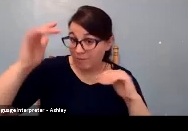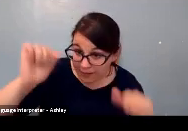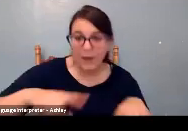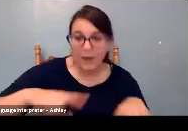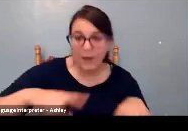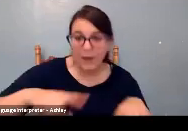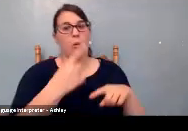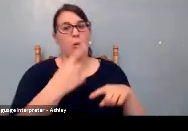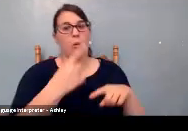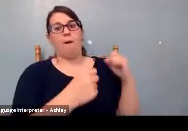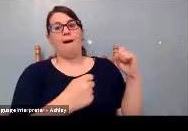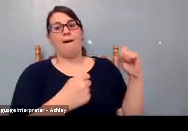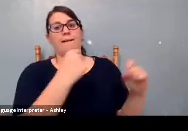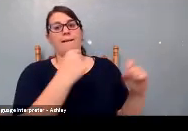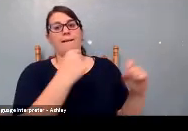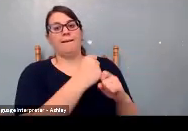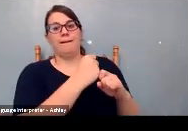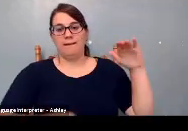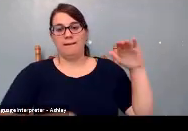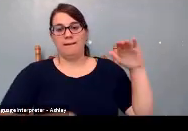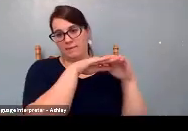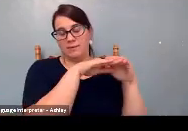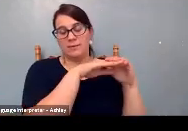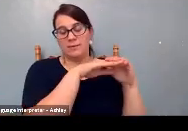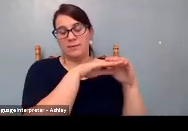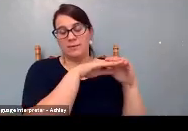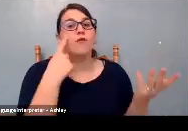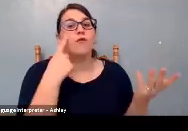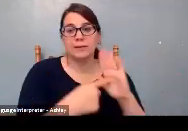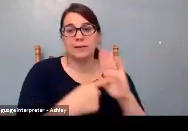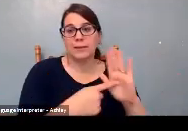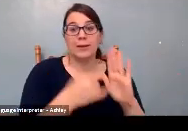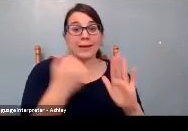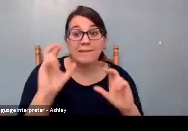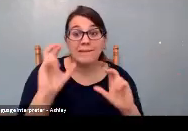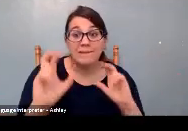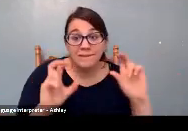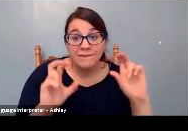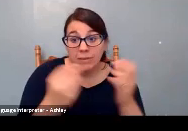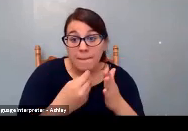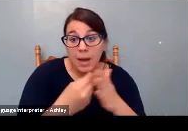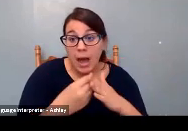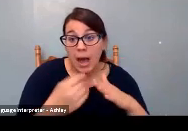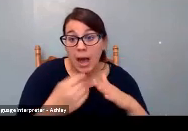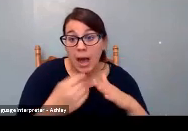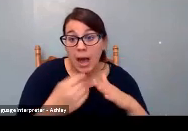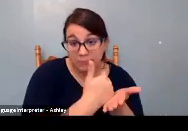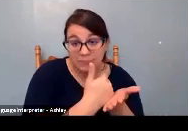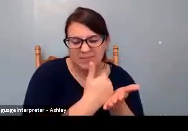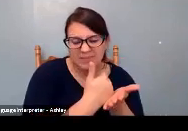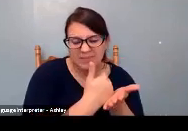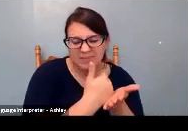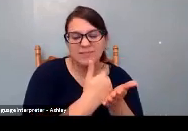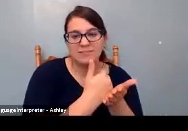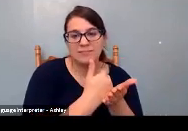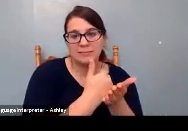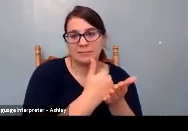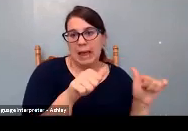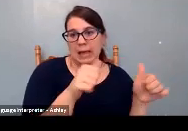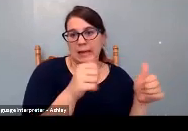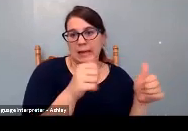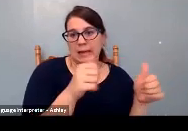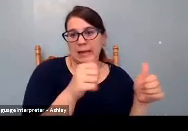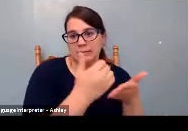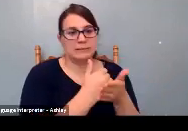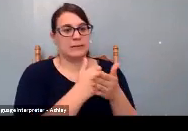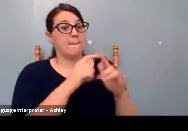monies in the investment options and you are earning monies from that. The annual contribution limit is a hard